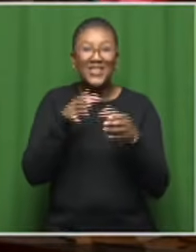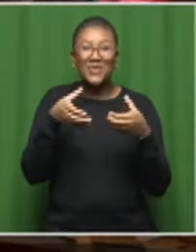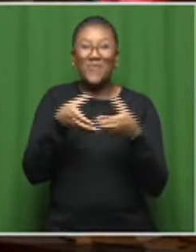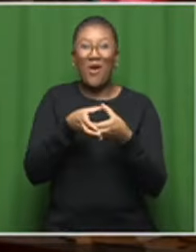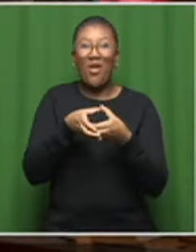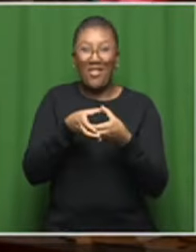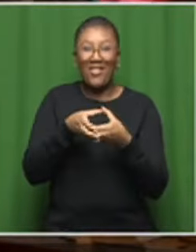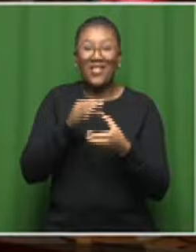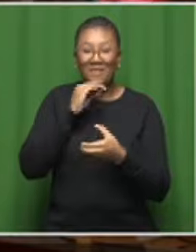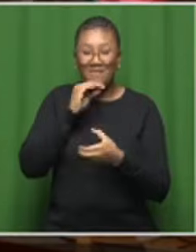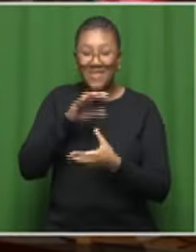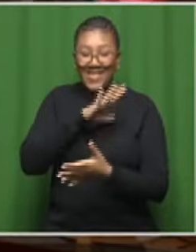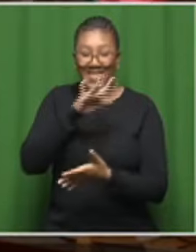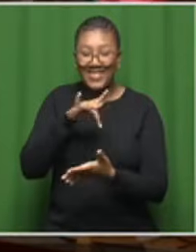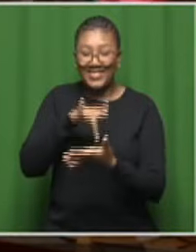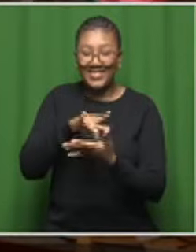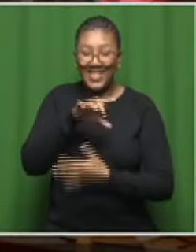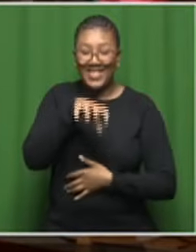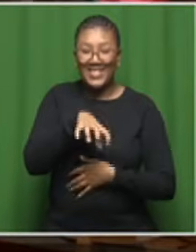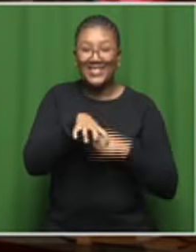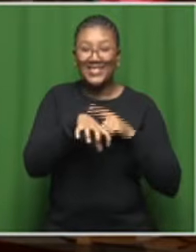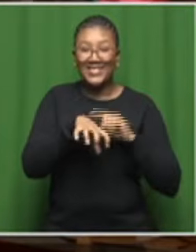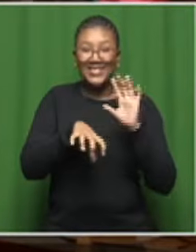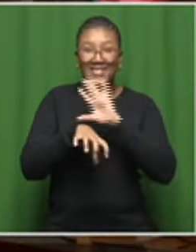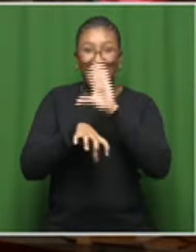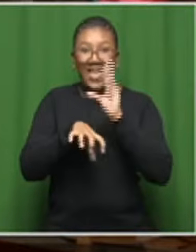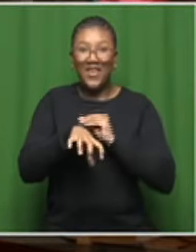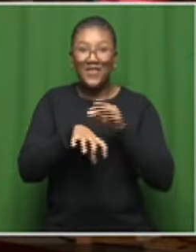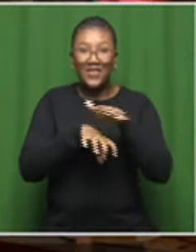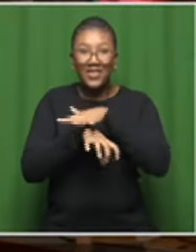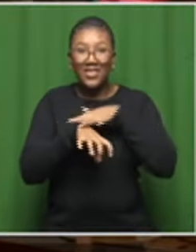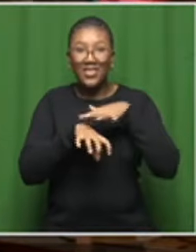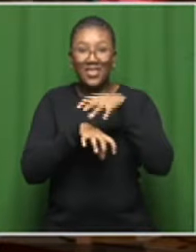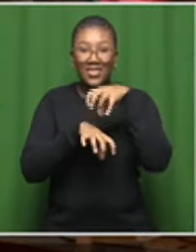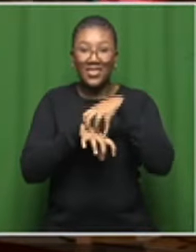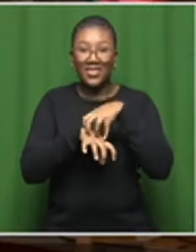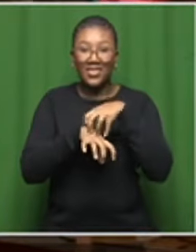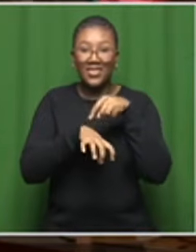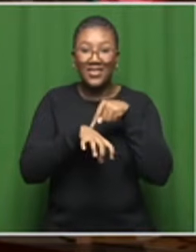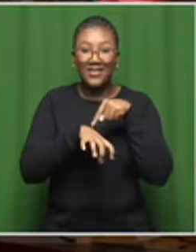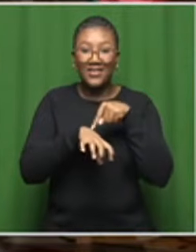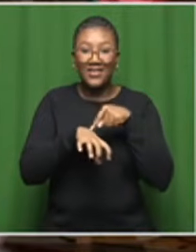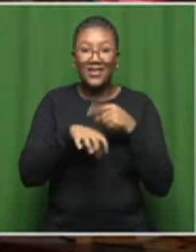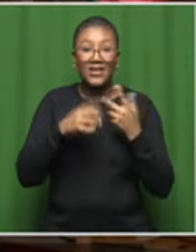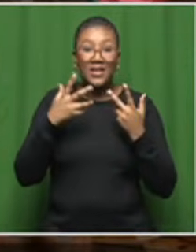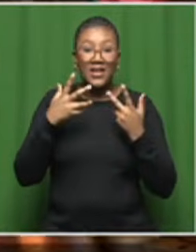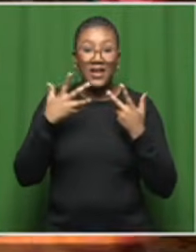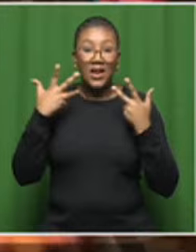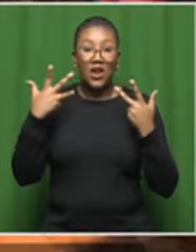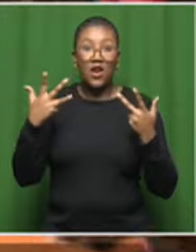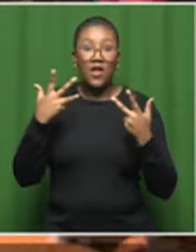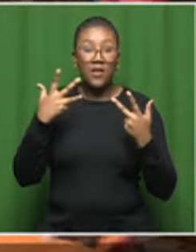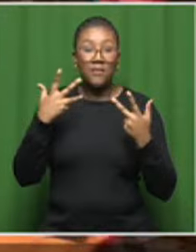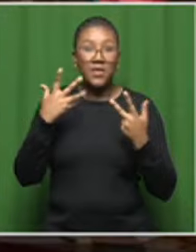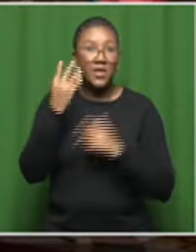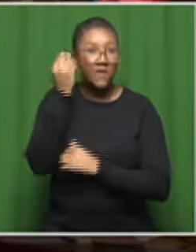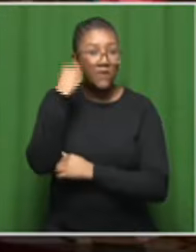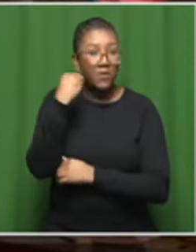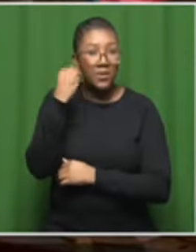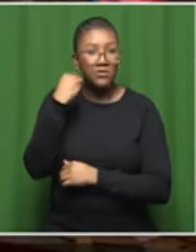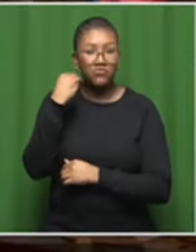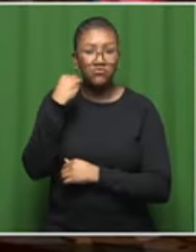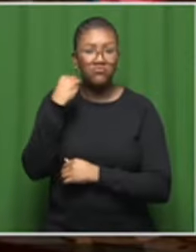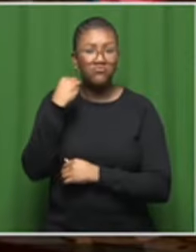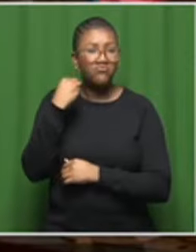of Africa that's, landlocked and doesn't have like so much information out there. I think